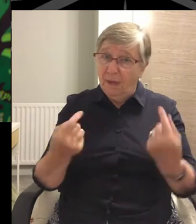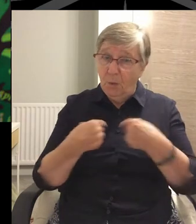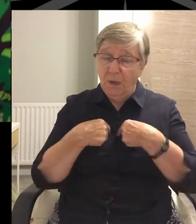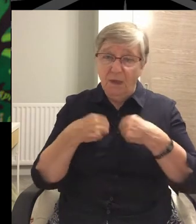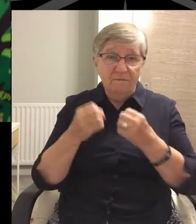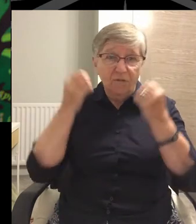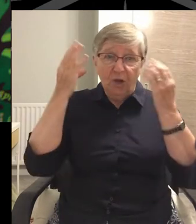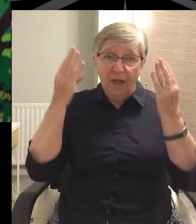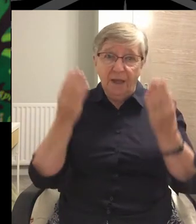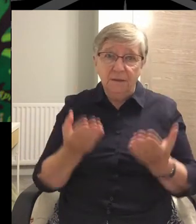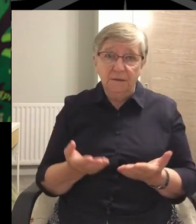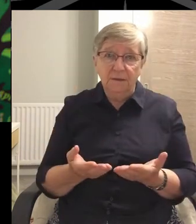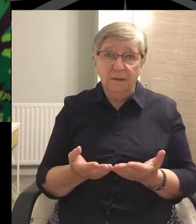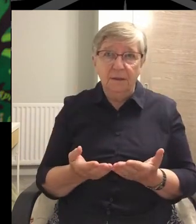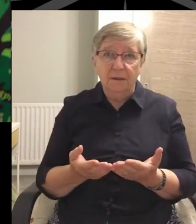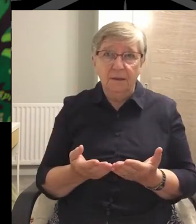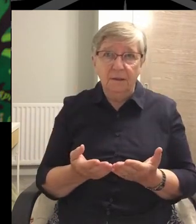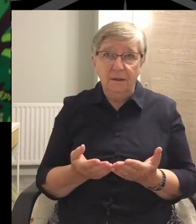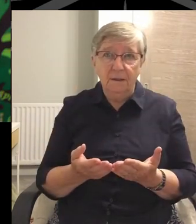we forget.